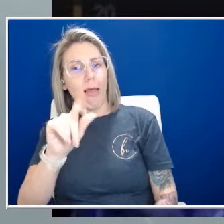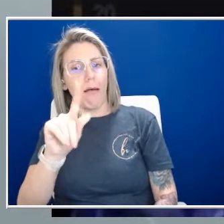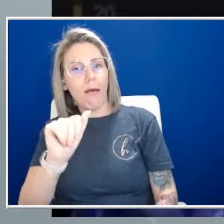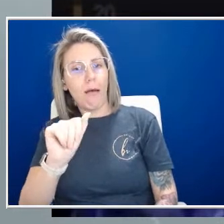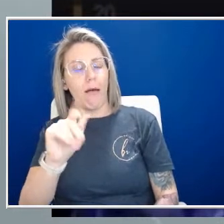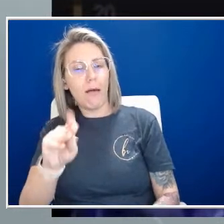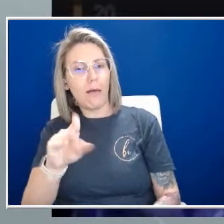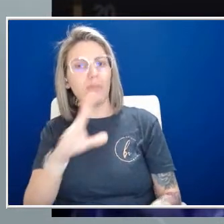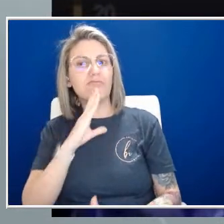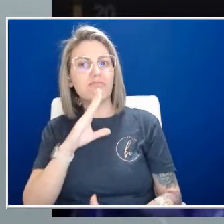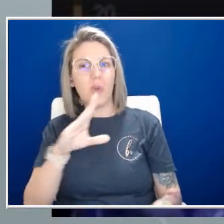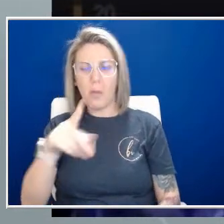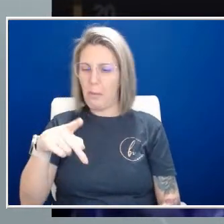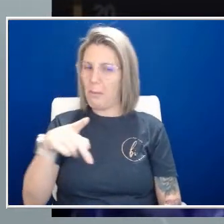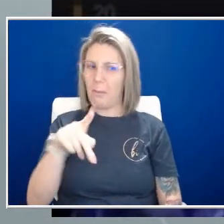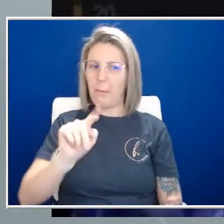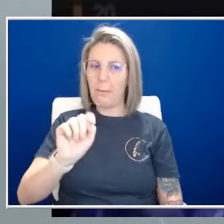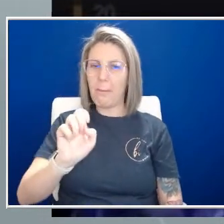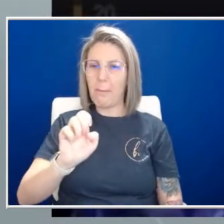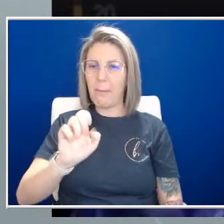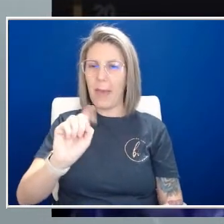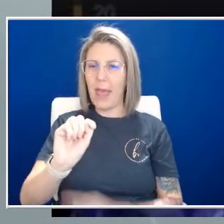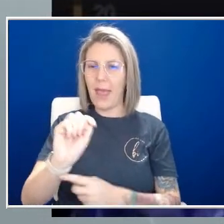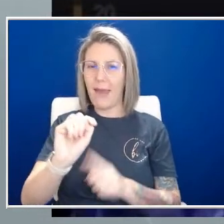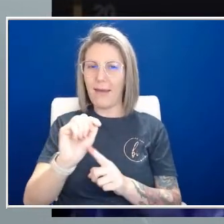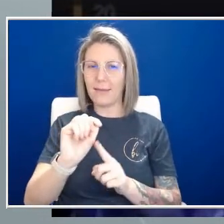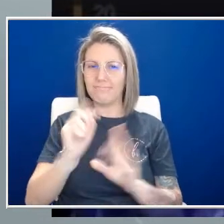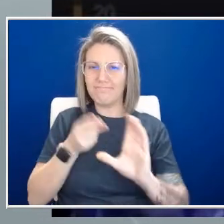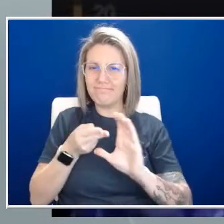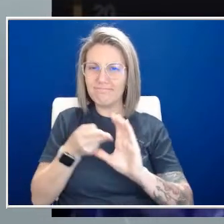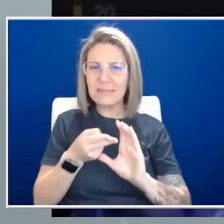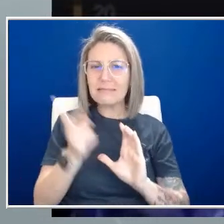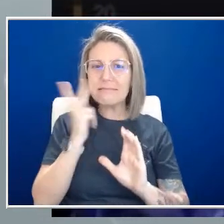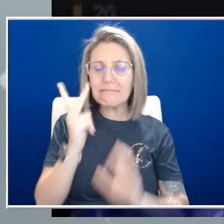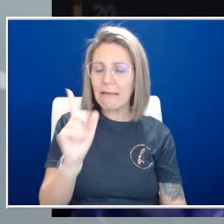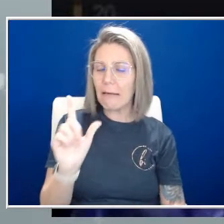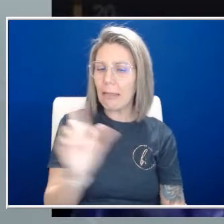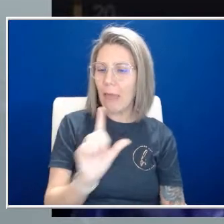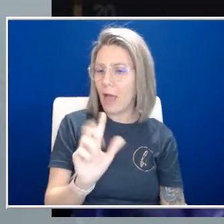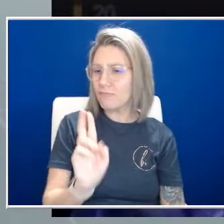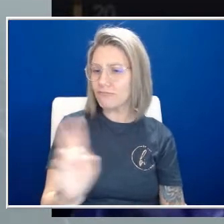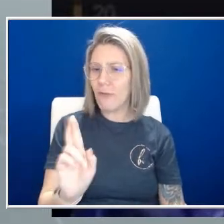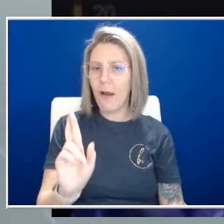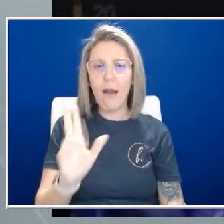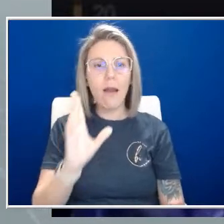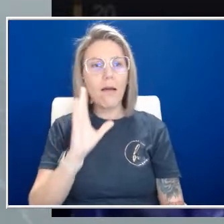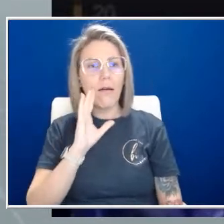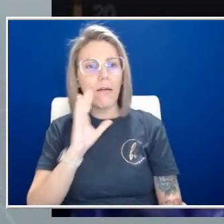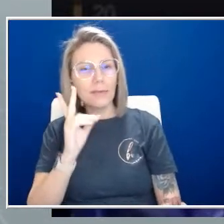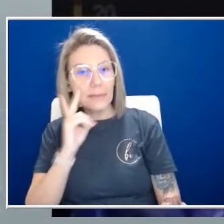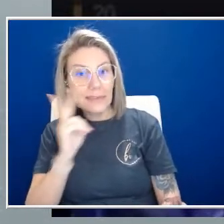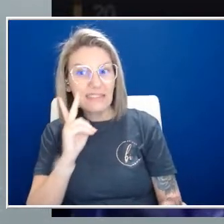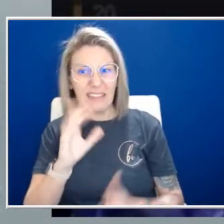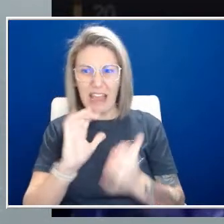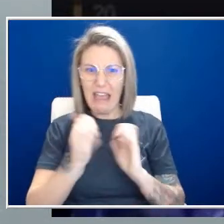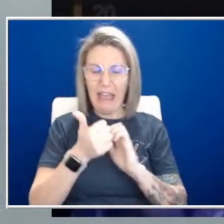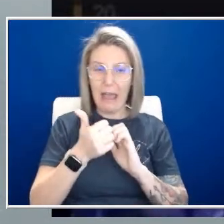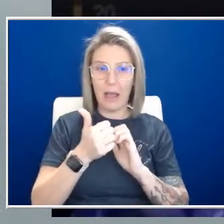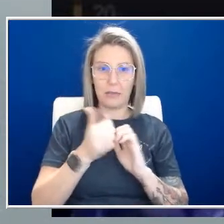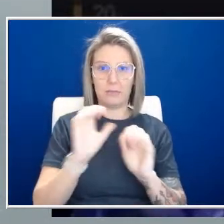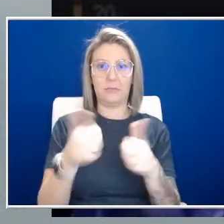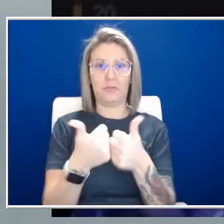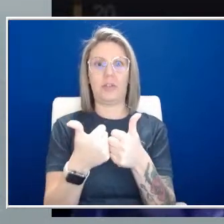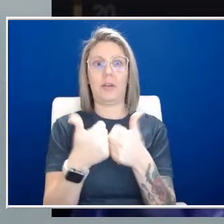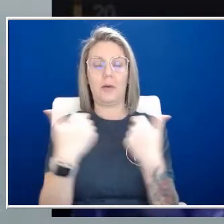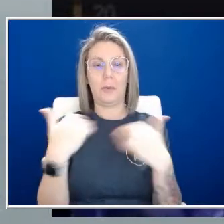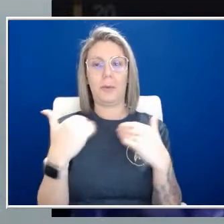journey. What are we seeing on the left and the right? So I think we brought these PET scans just to show how tricky this disease can be. In 2017, she came in,